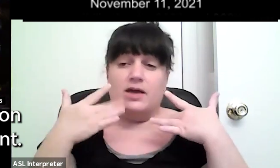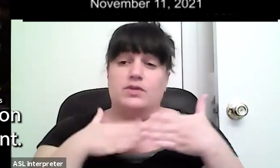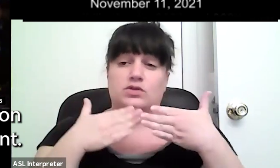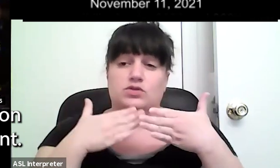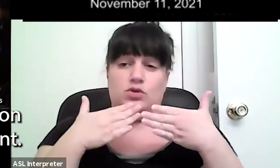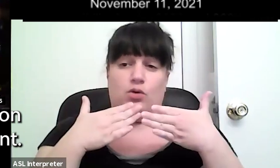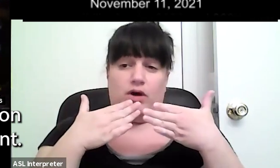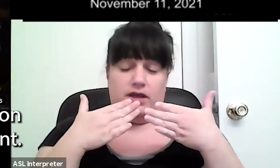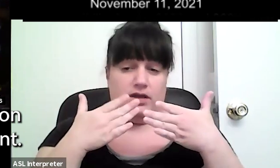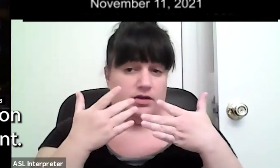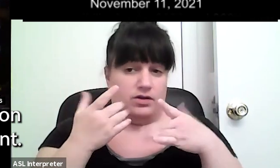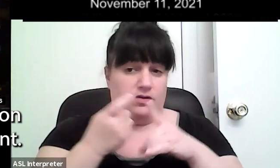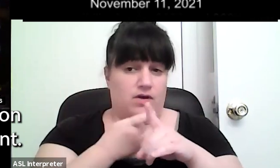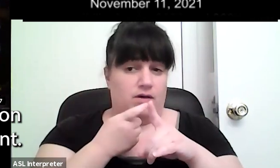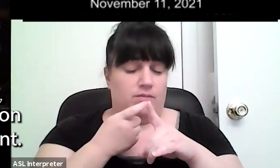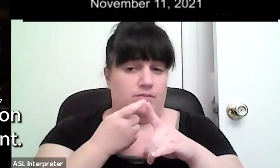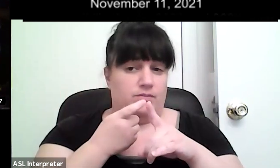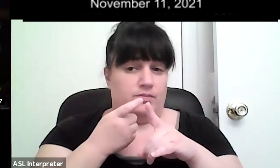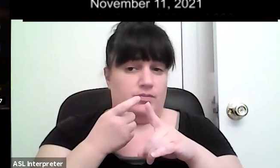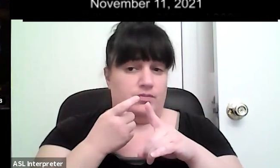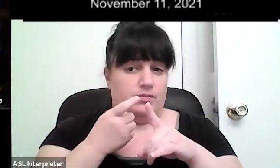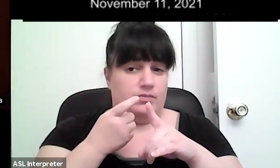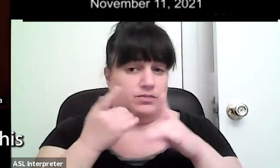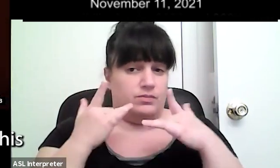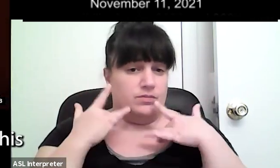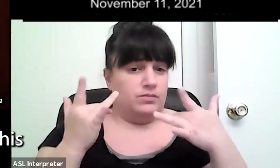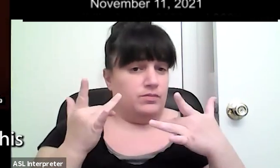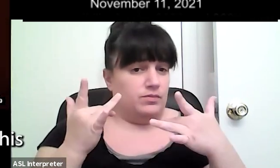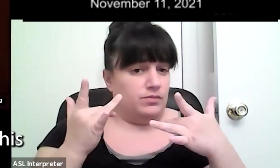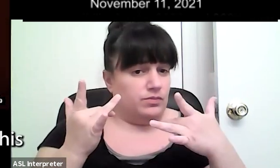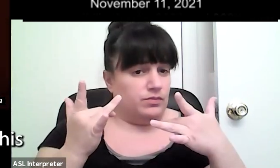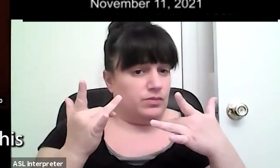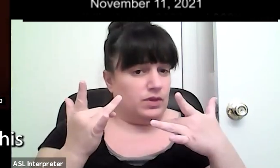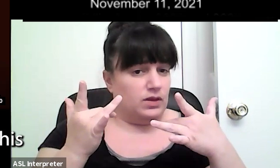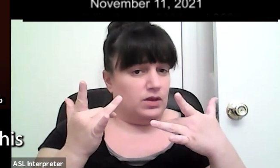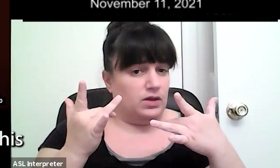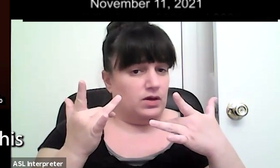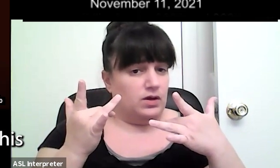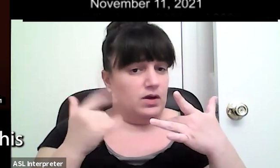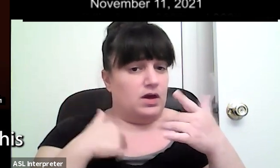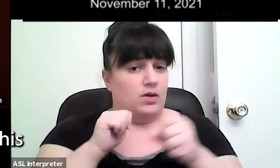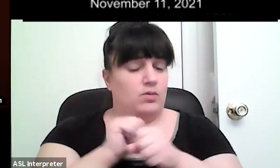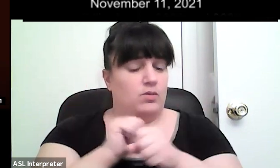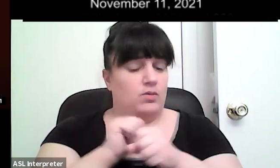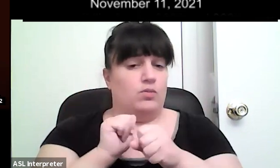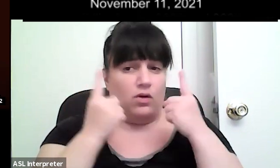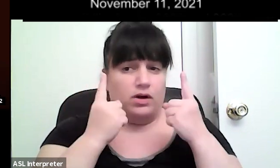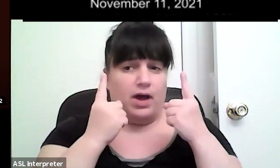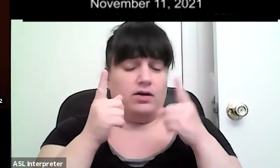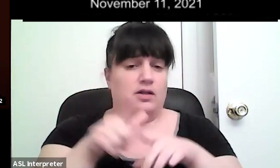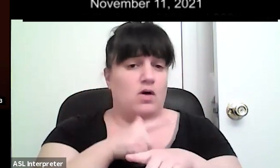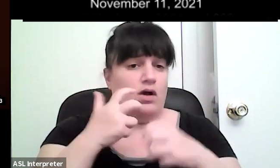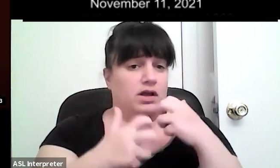by the detection of such a titanic celestial event. I thought long and hard about this when I